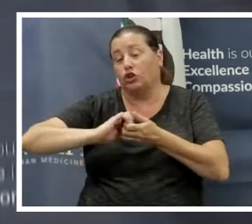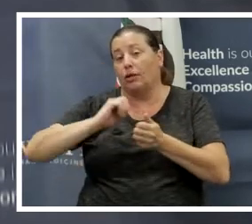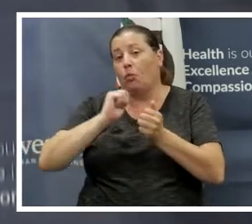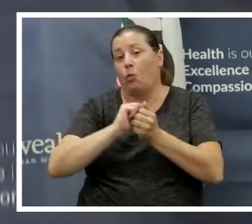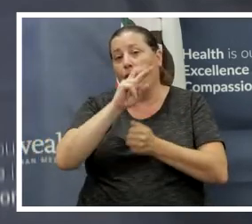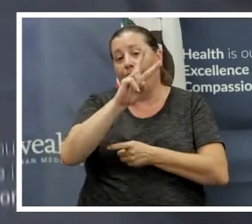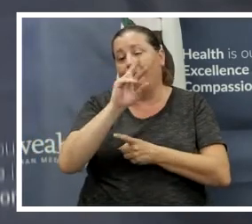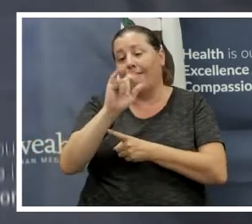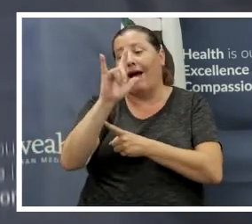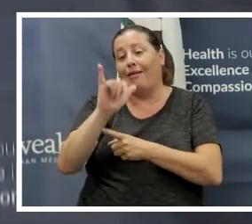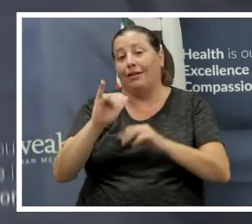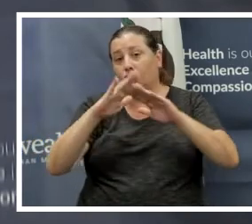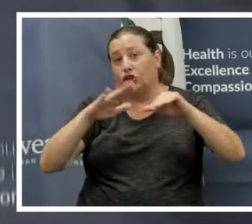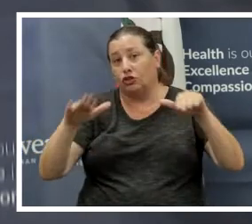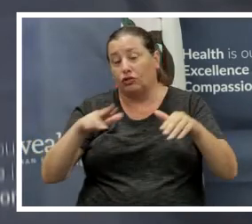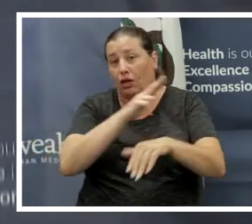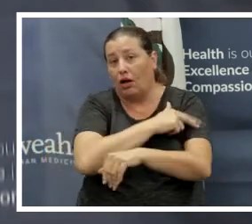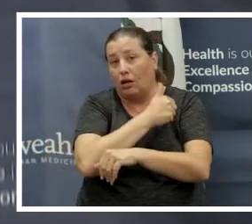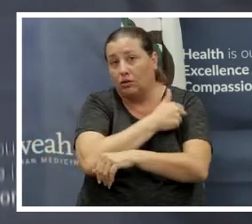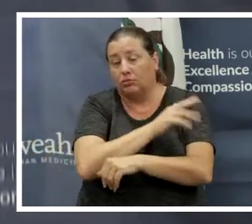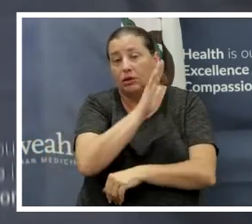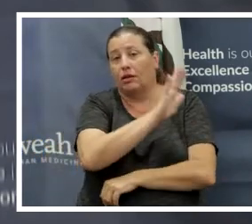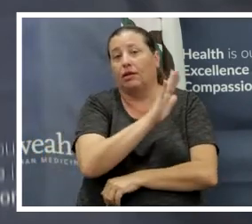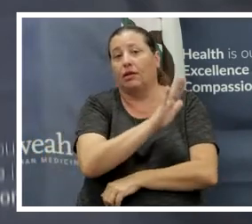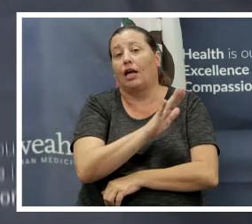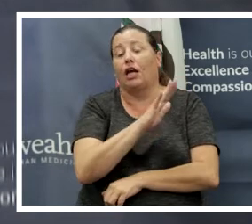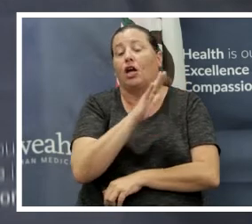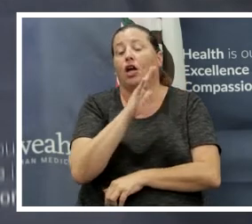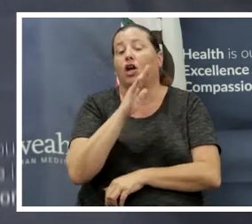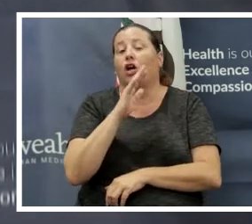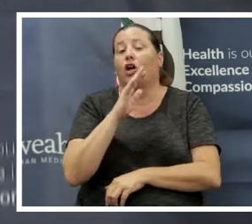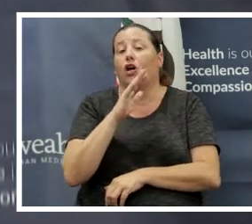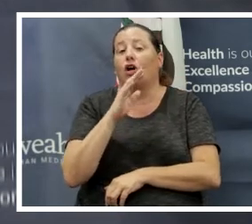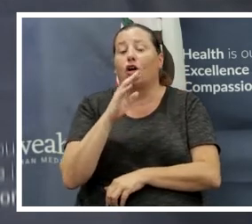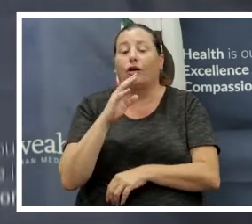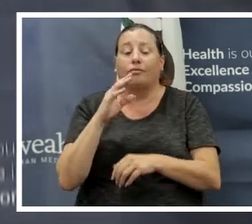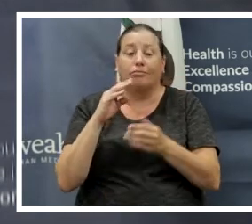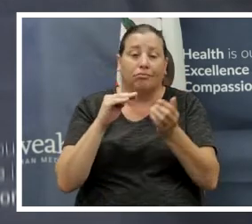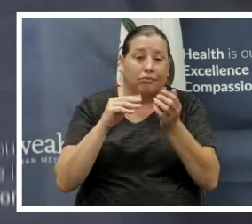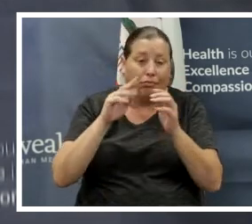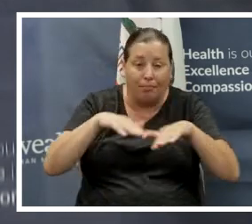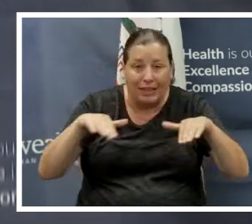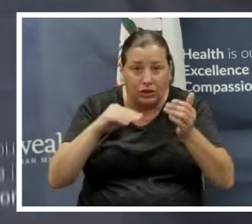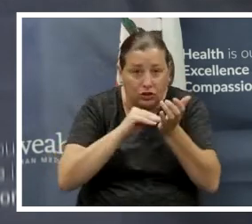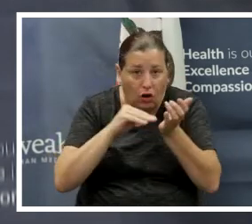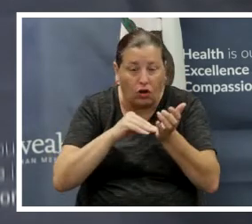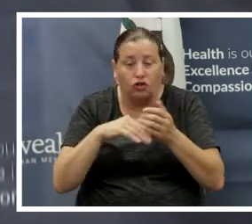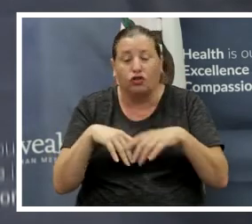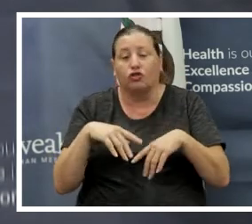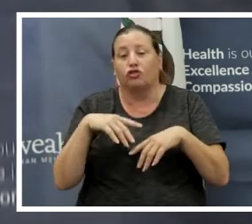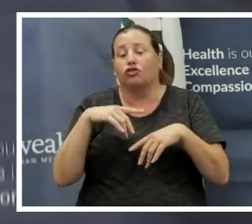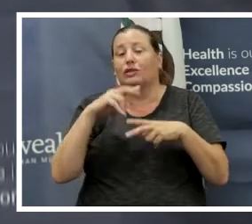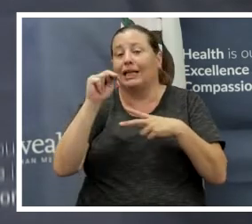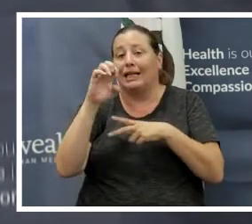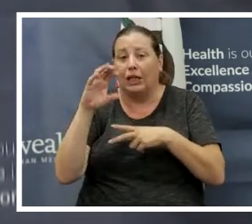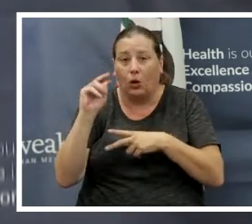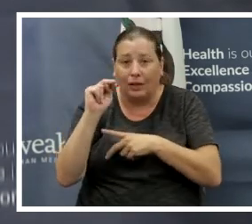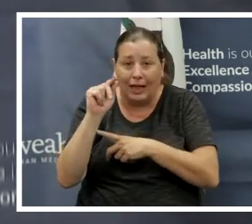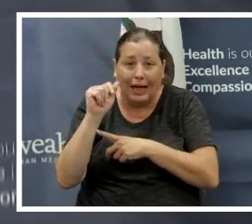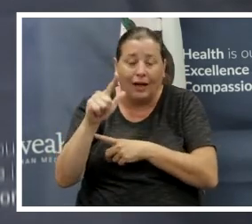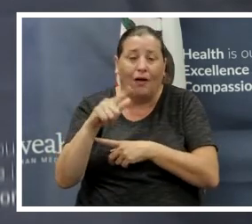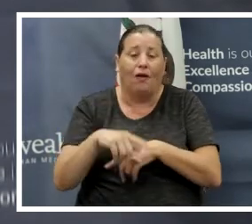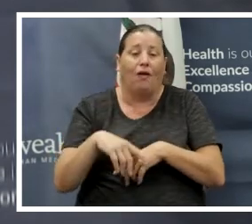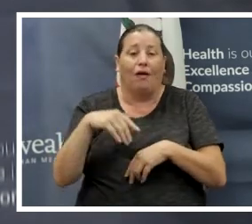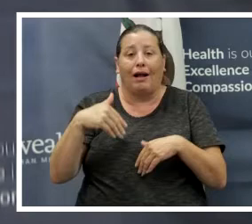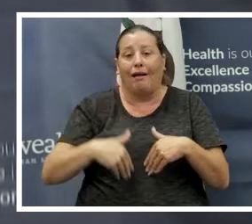their pediatricians and neonatologists staff our NICU and our pediatric unit. They respond to the labor and delivery unit, the emergency